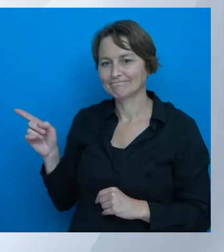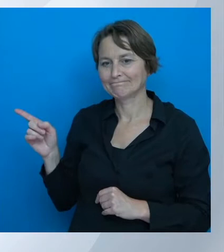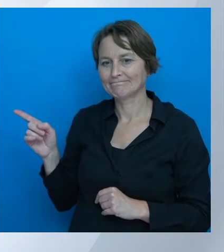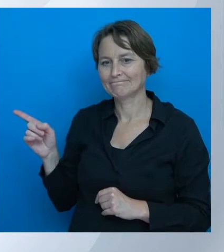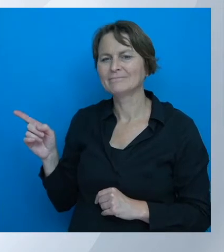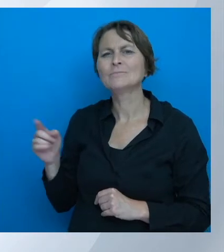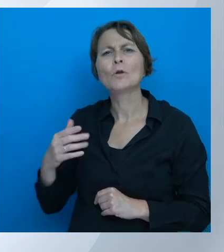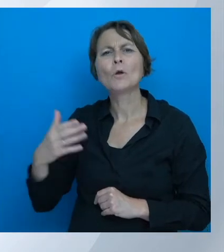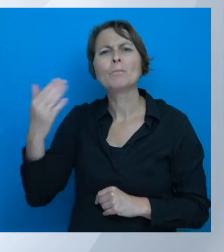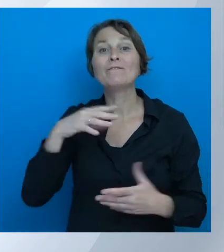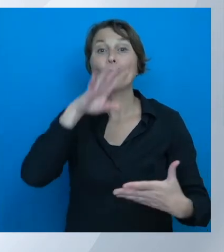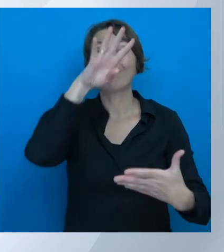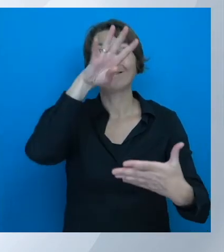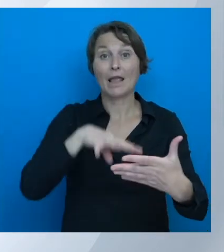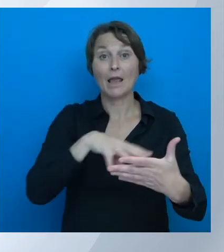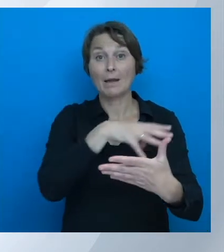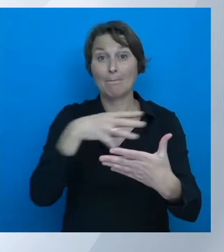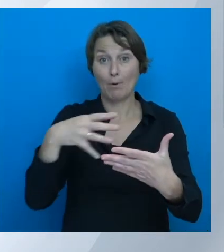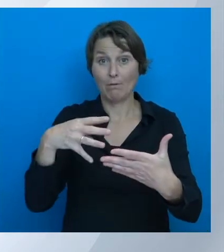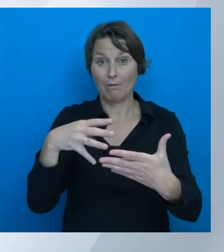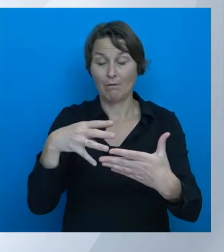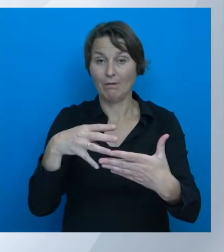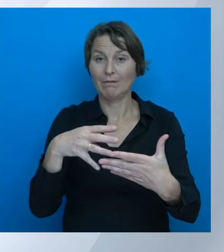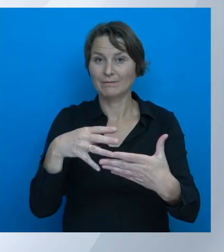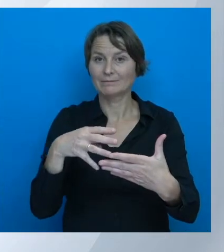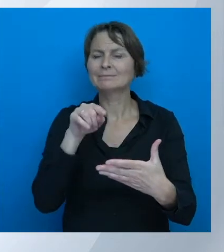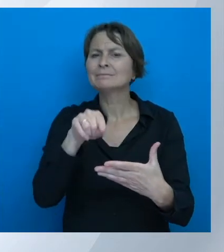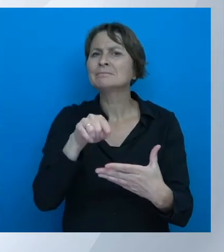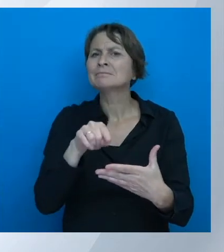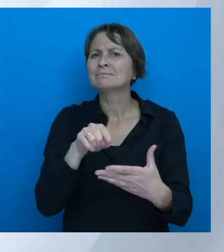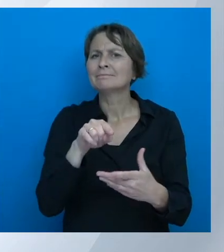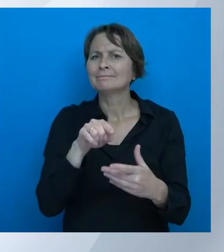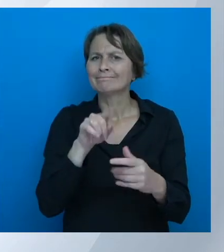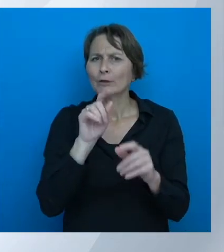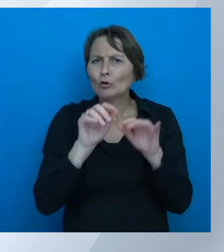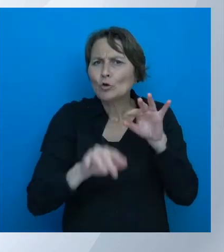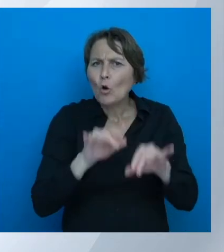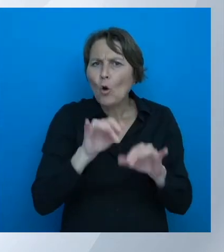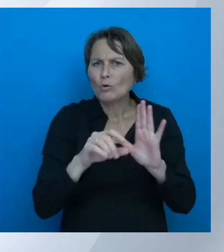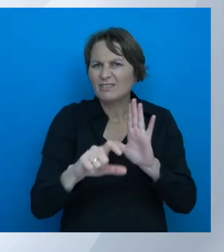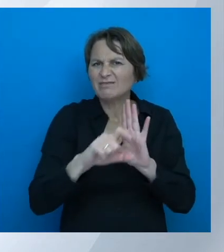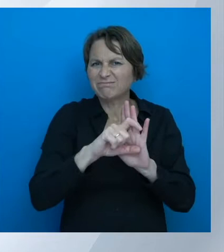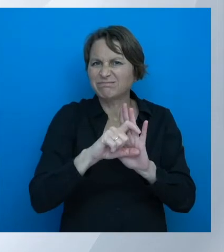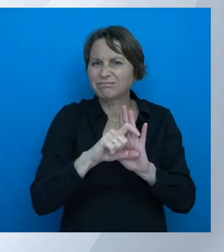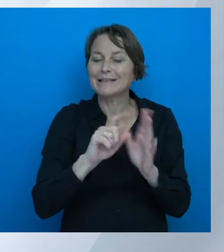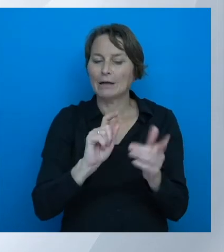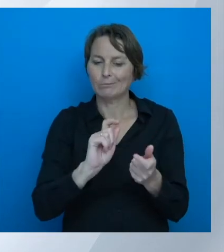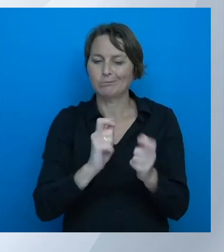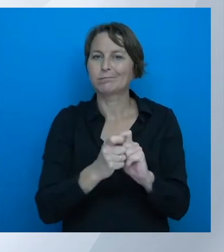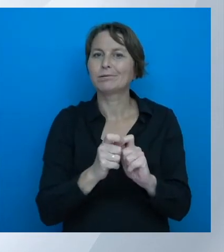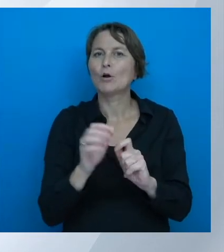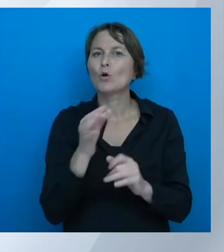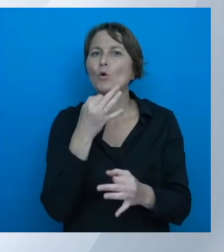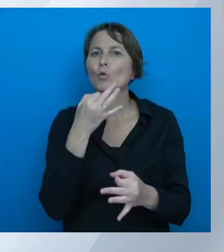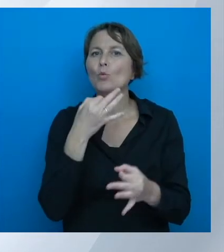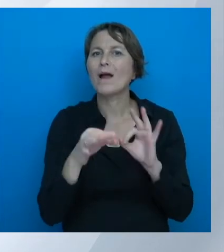queue code. So I'm going to create another quick folder here. If I can find the add